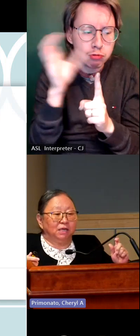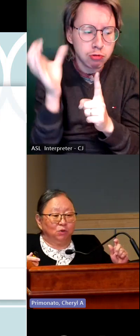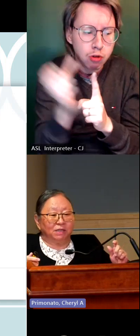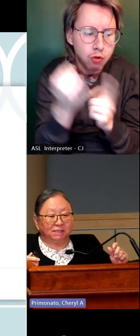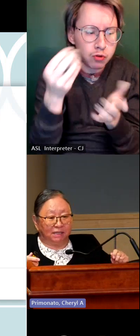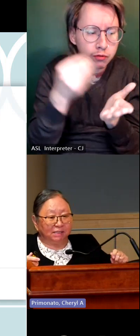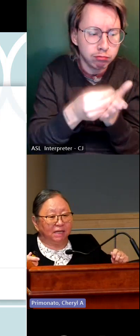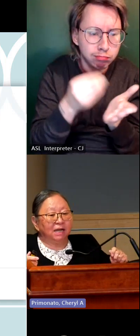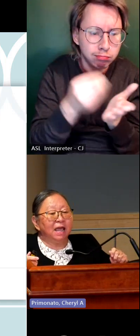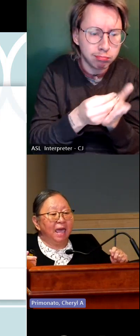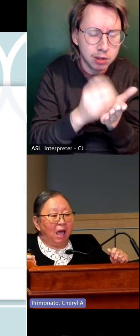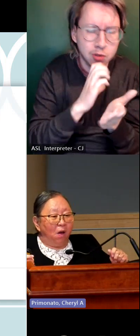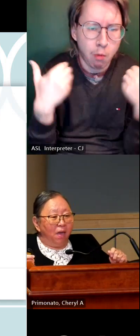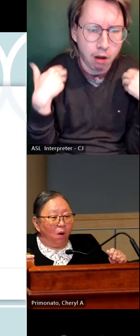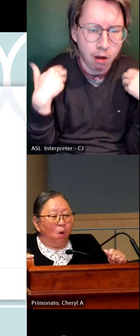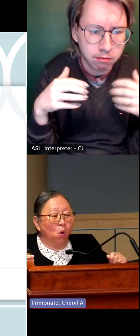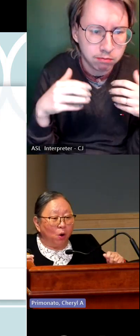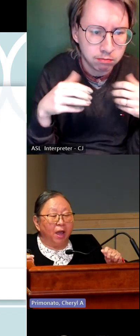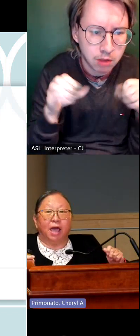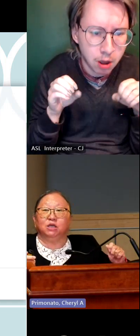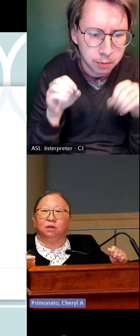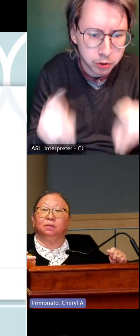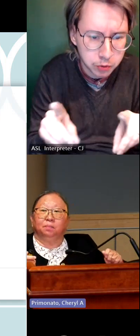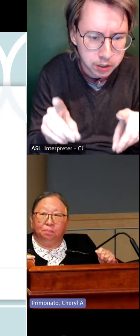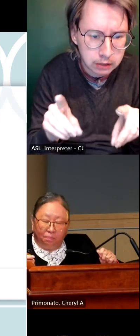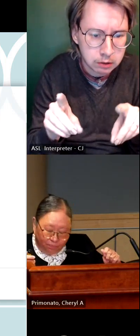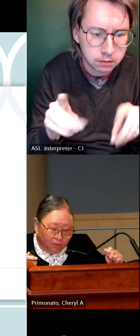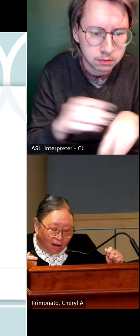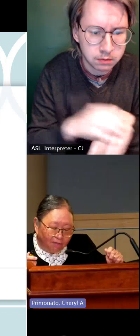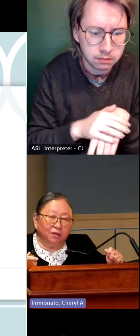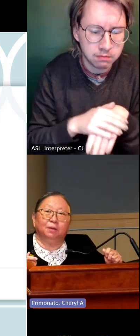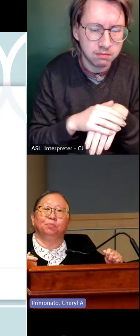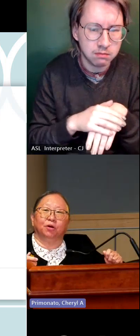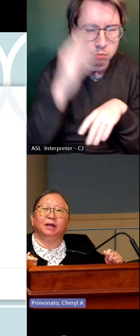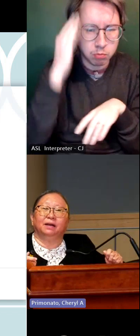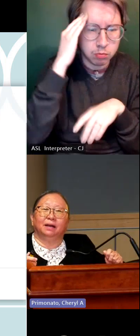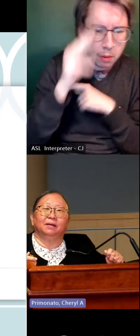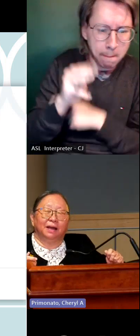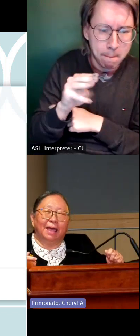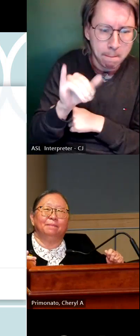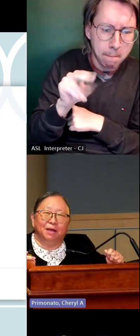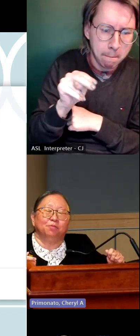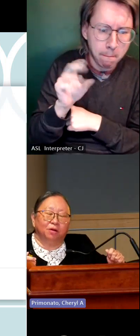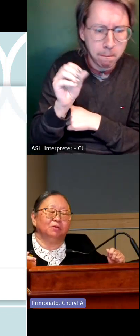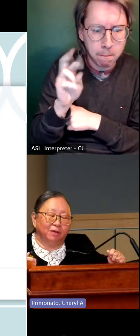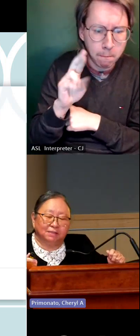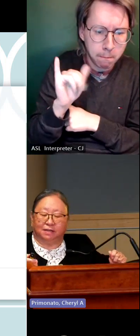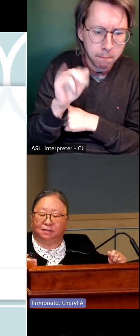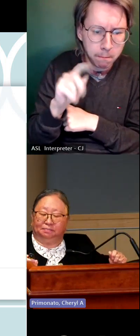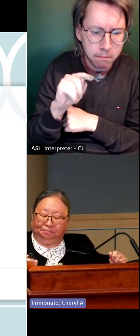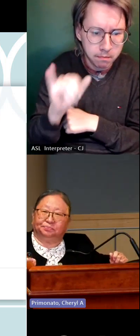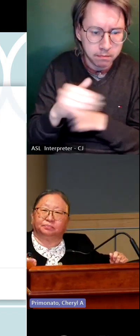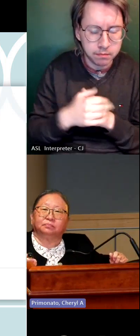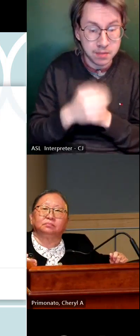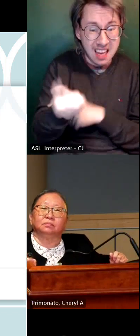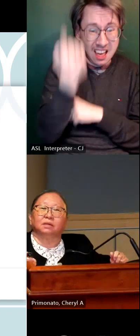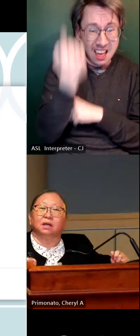must be a U.S. citizen or a lawfully admitted permanent